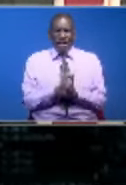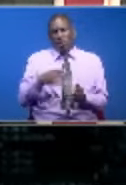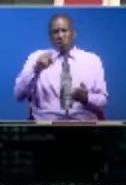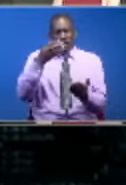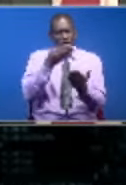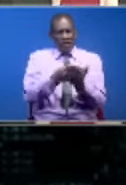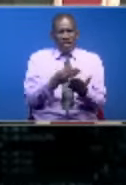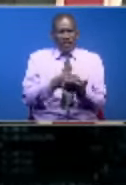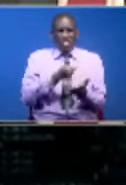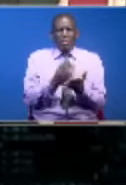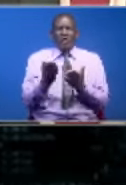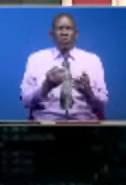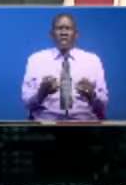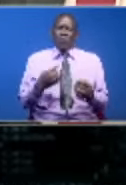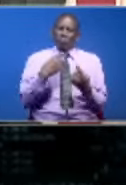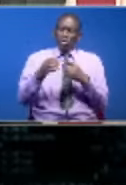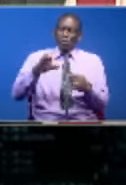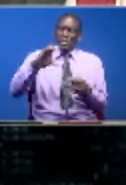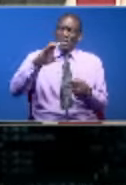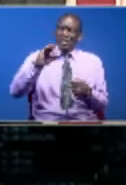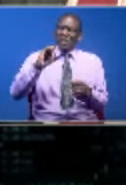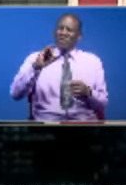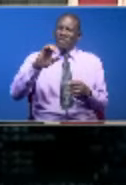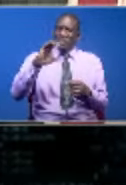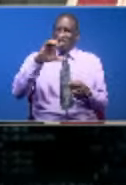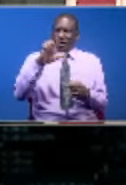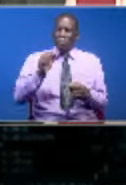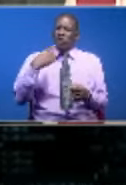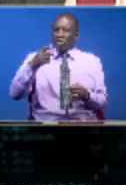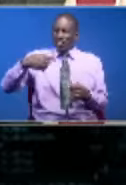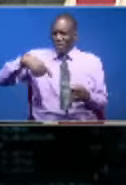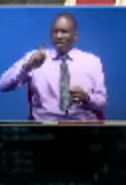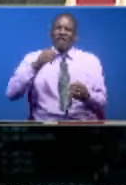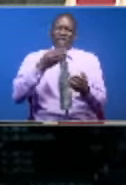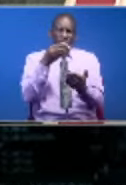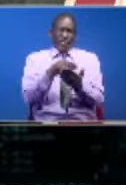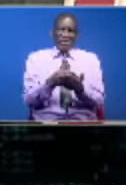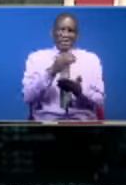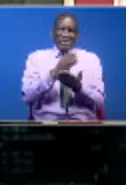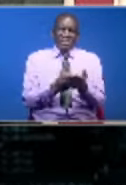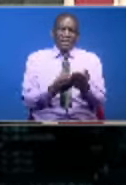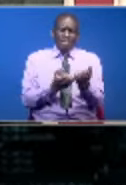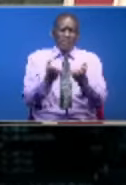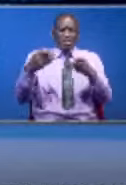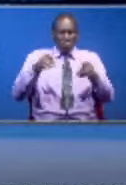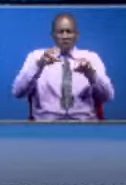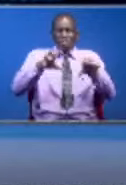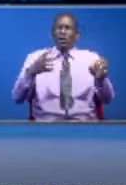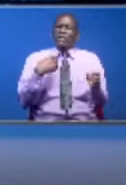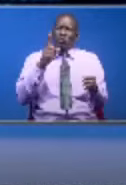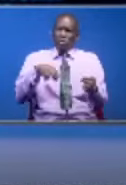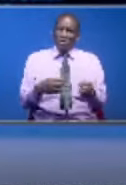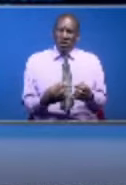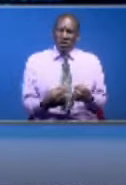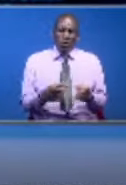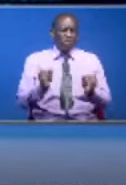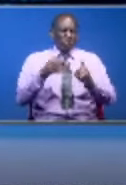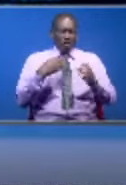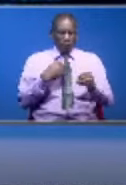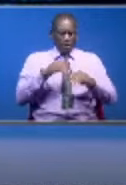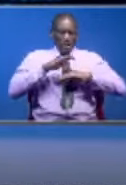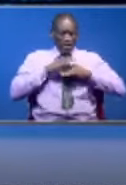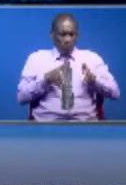that's why I want to come to Cecilia here. When you talk about the right financing, some players in the market have told me, look, we don't think we have enough opportunities